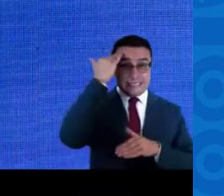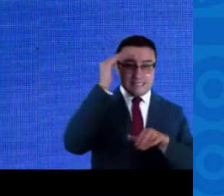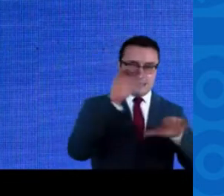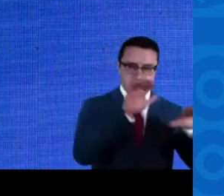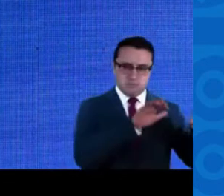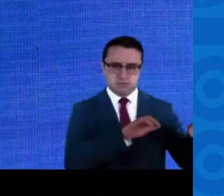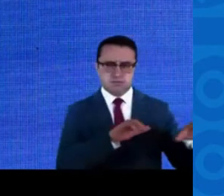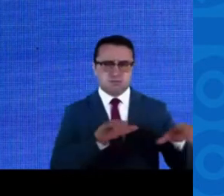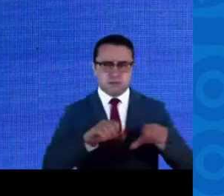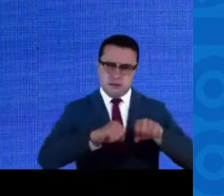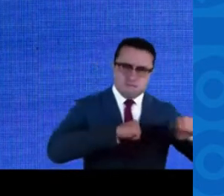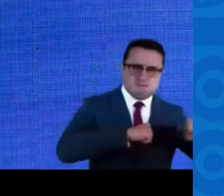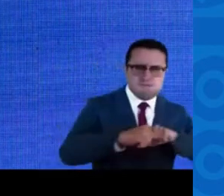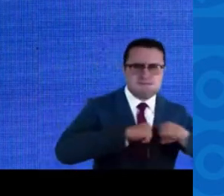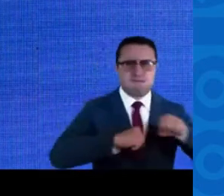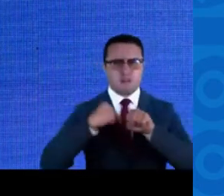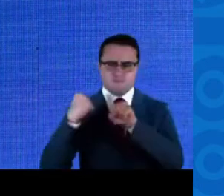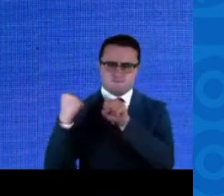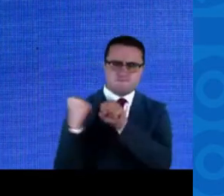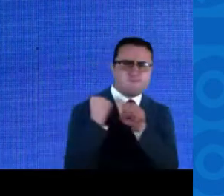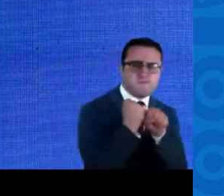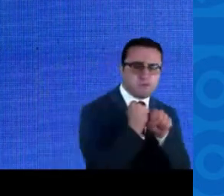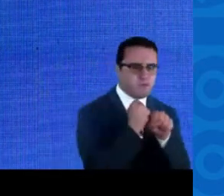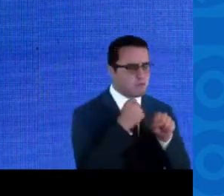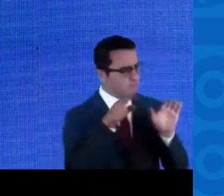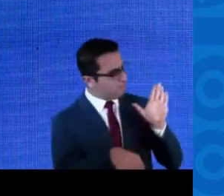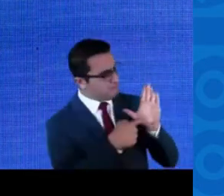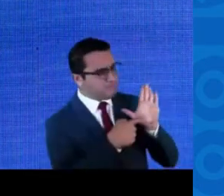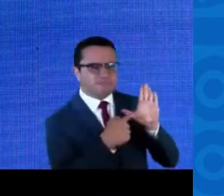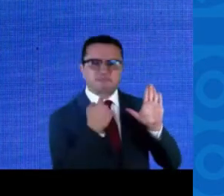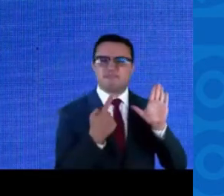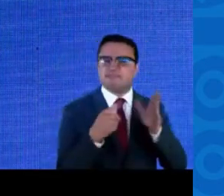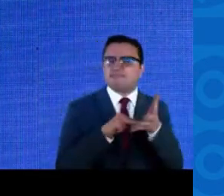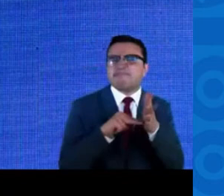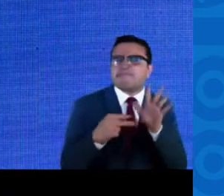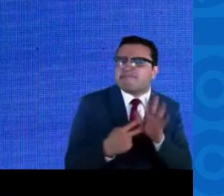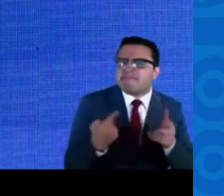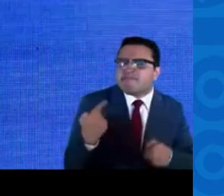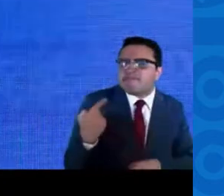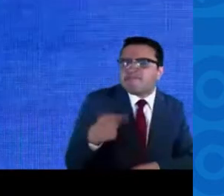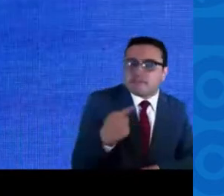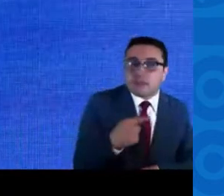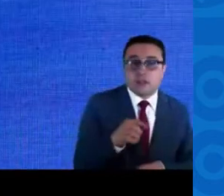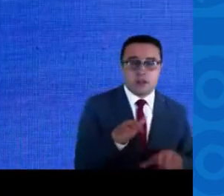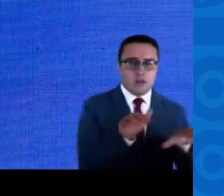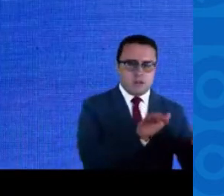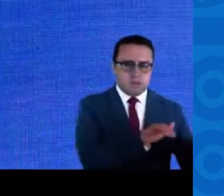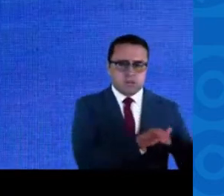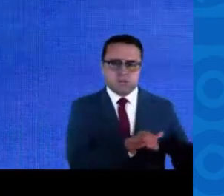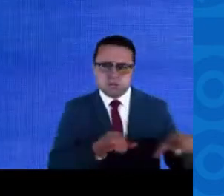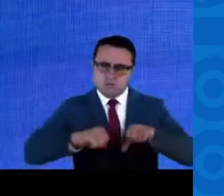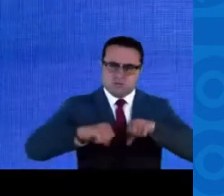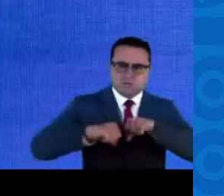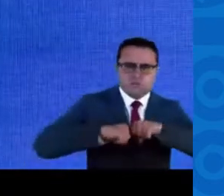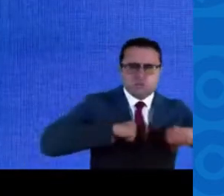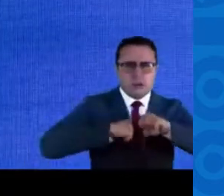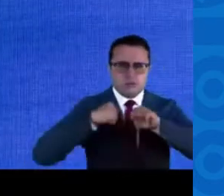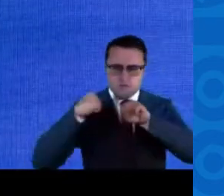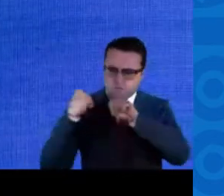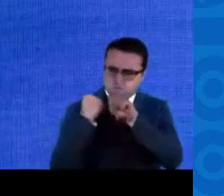agenda that talks about the decade for action also refers to an accelerated action that